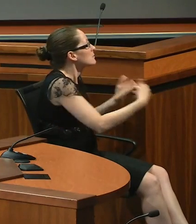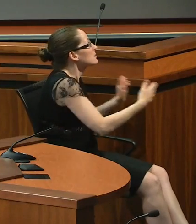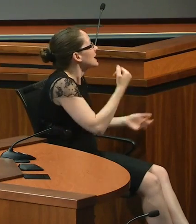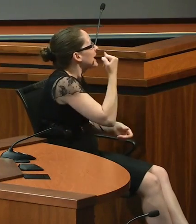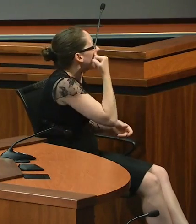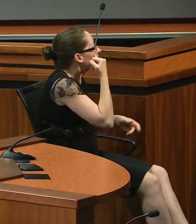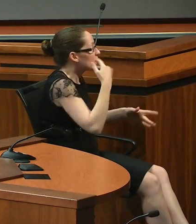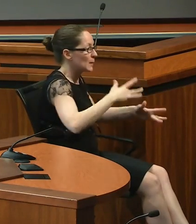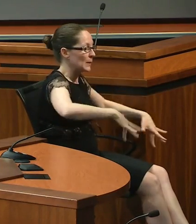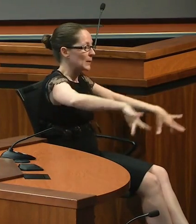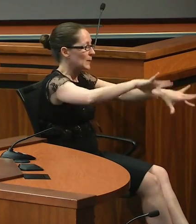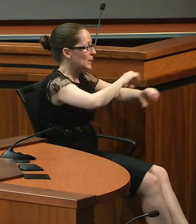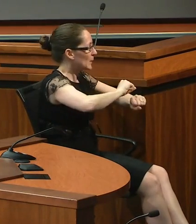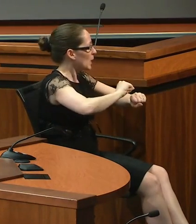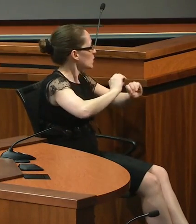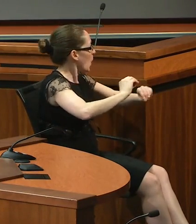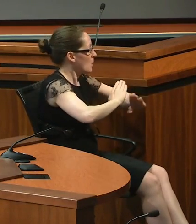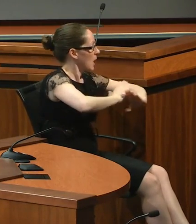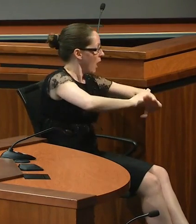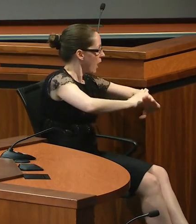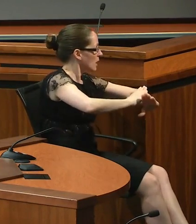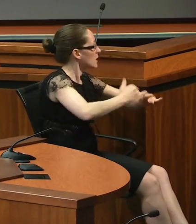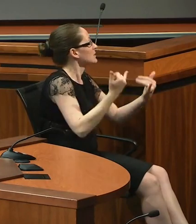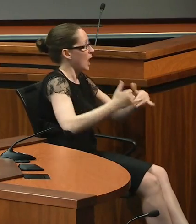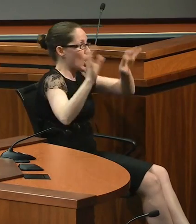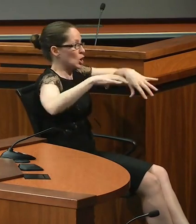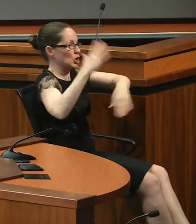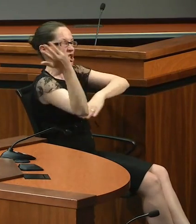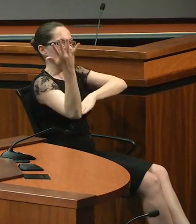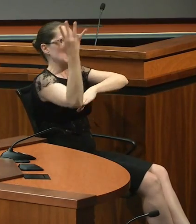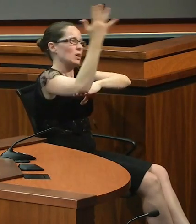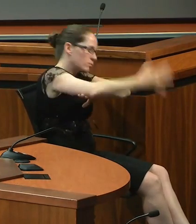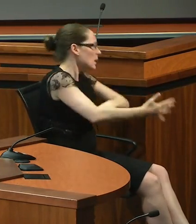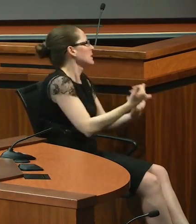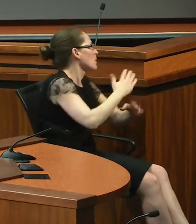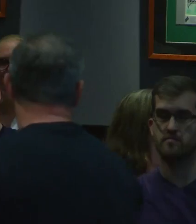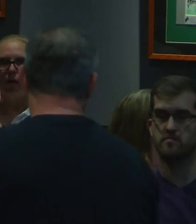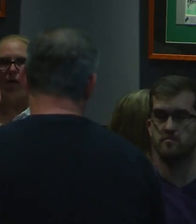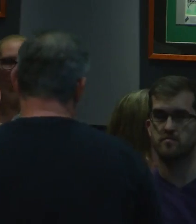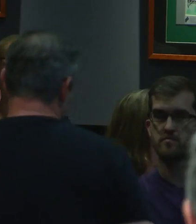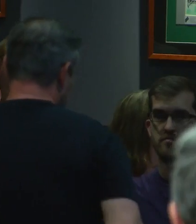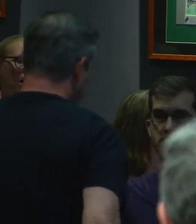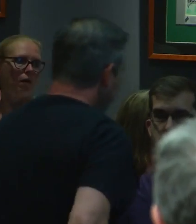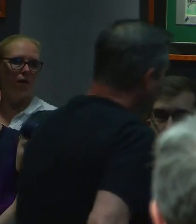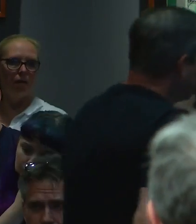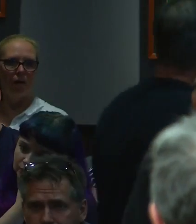things like that. So that's not always factored into the model. All right, thanks. Yep. Final